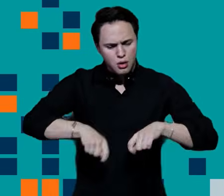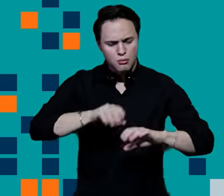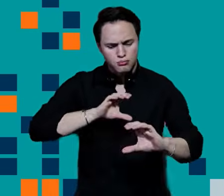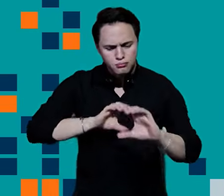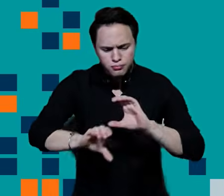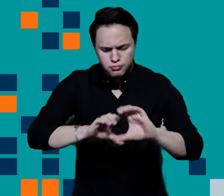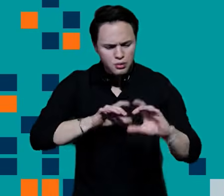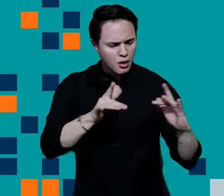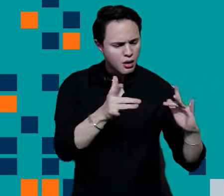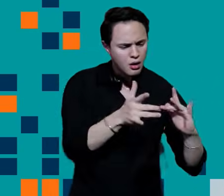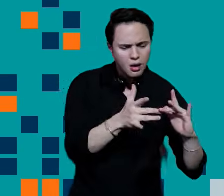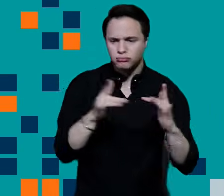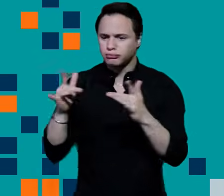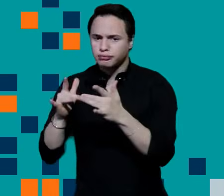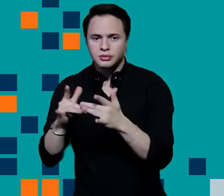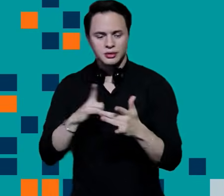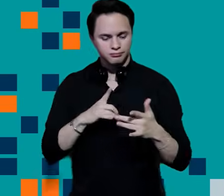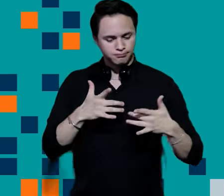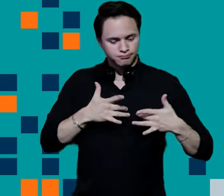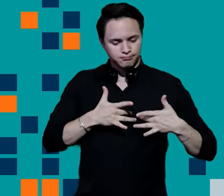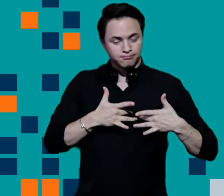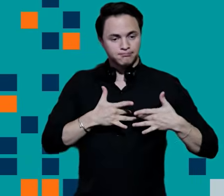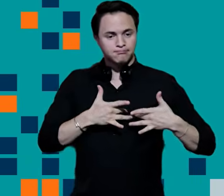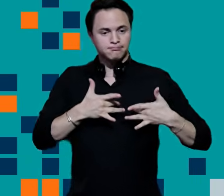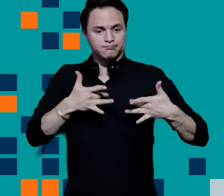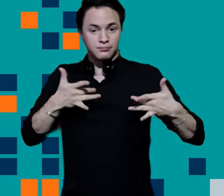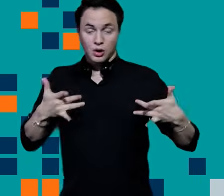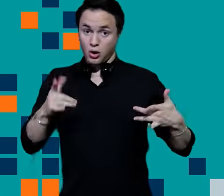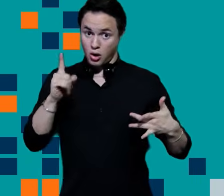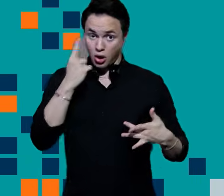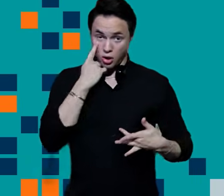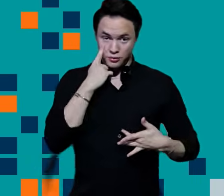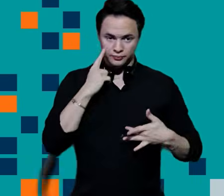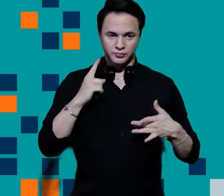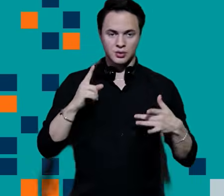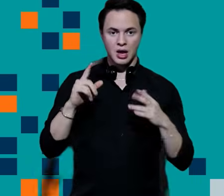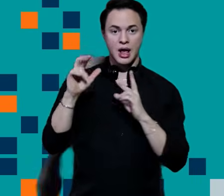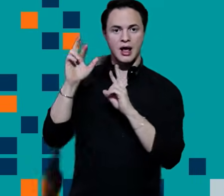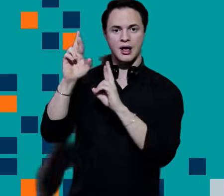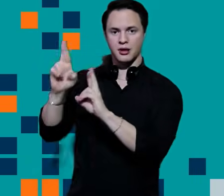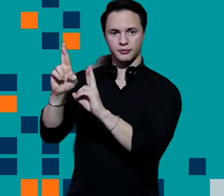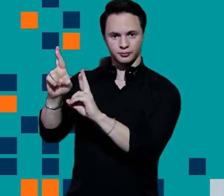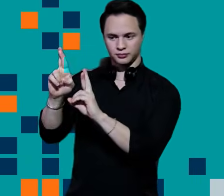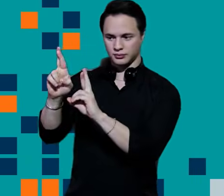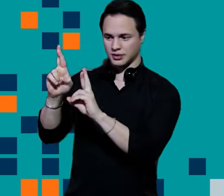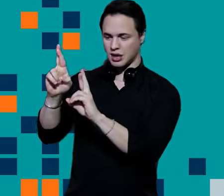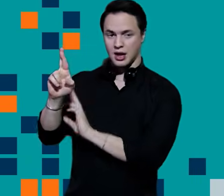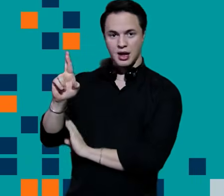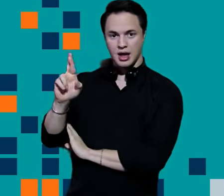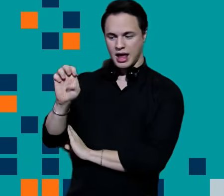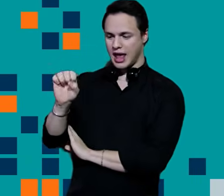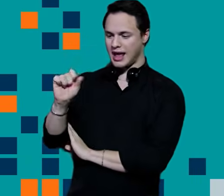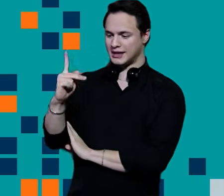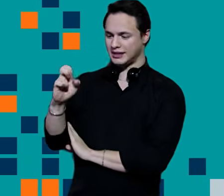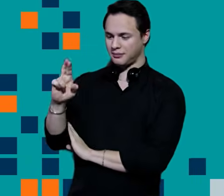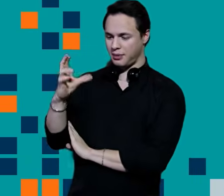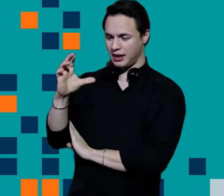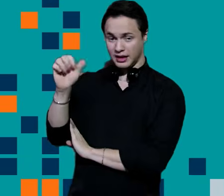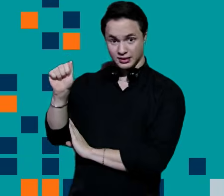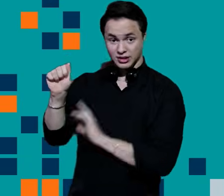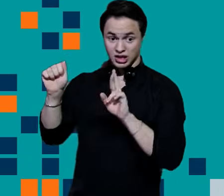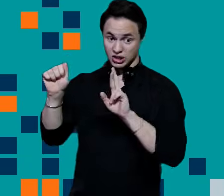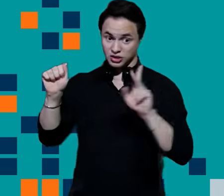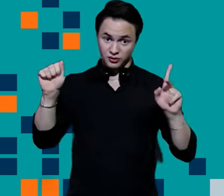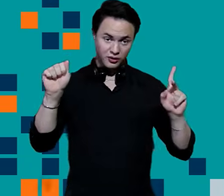and hopefulness. Hope is very different than optimism. Optimism, I could imagine as a Canadian that